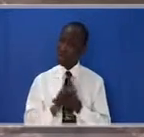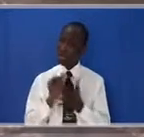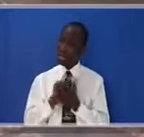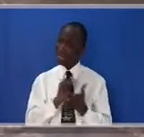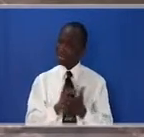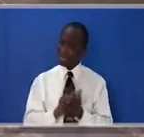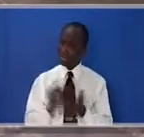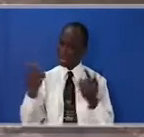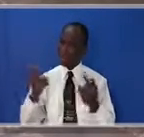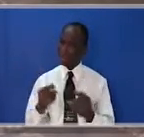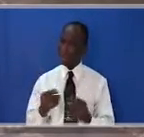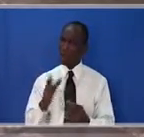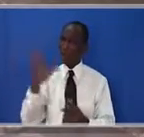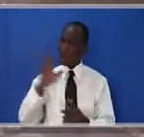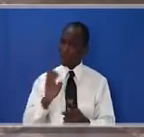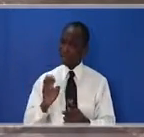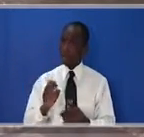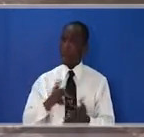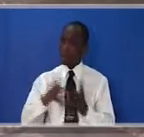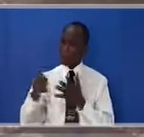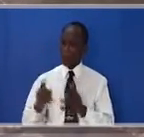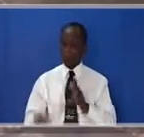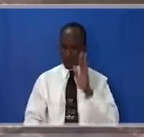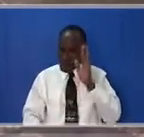they are now, they have turned to an angel,